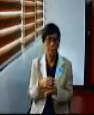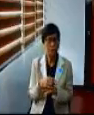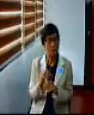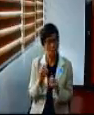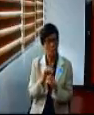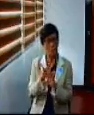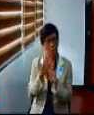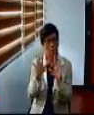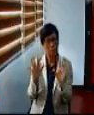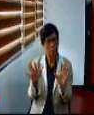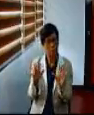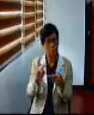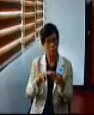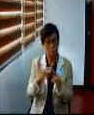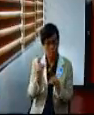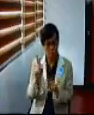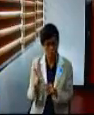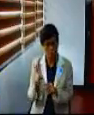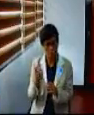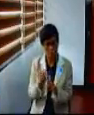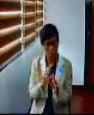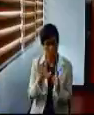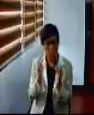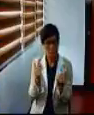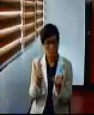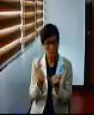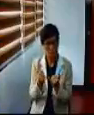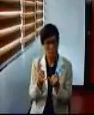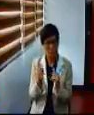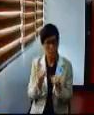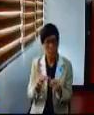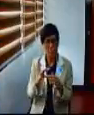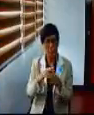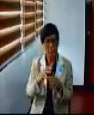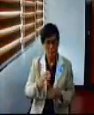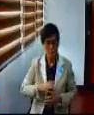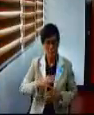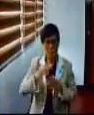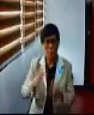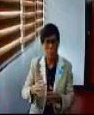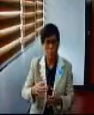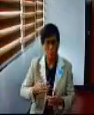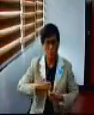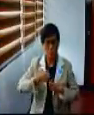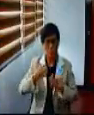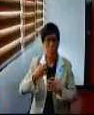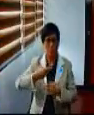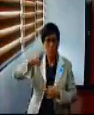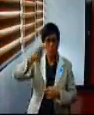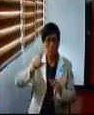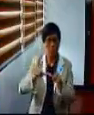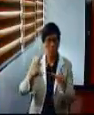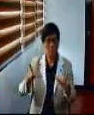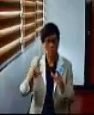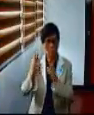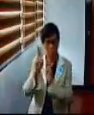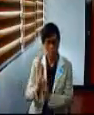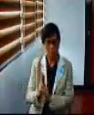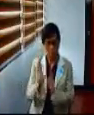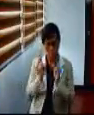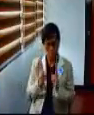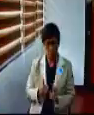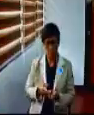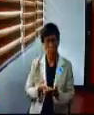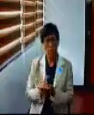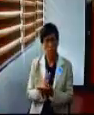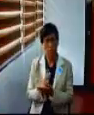but they are clearly indicative. Number one, every company has got to commit expressly at the highest level to respect human rights.